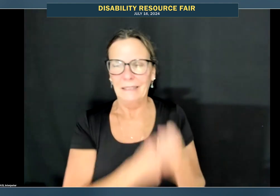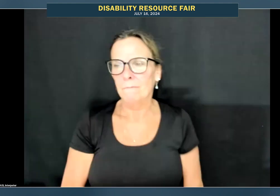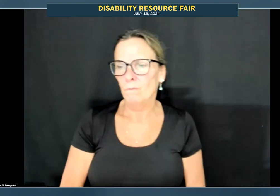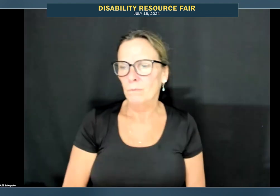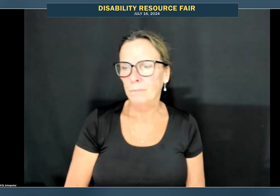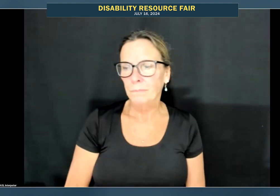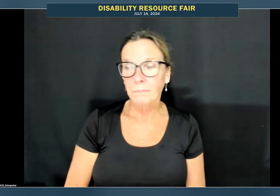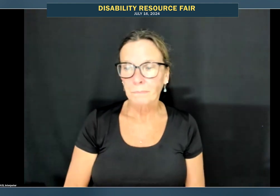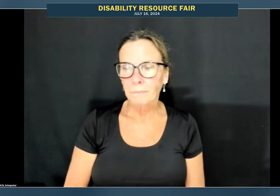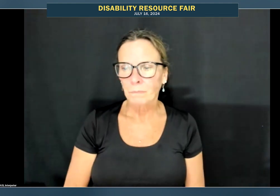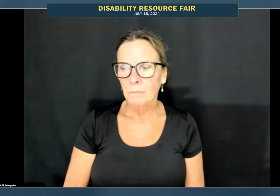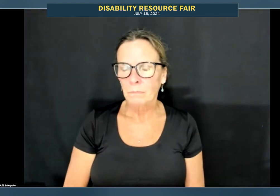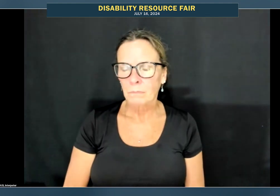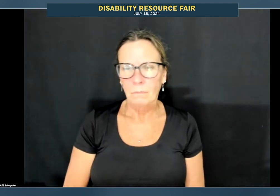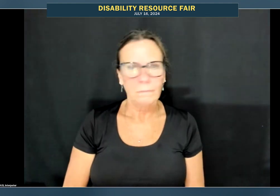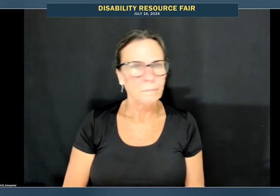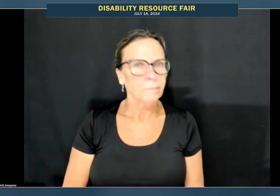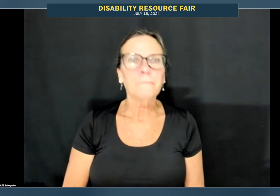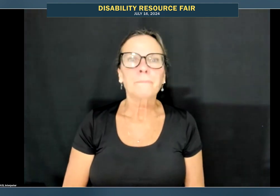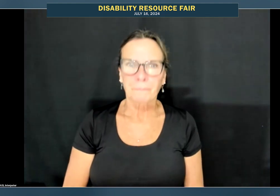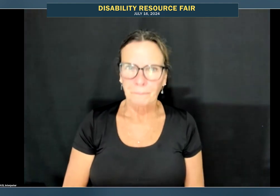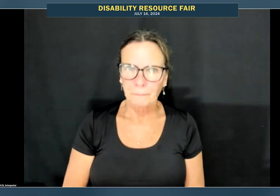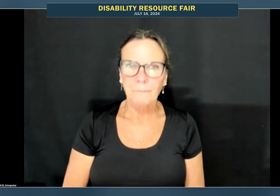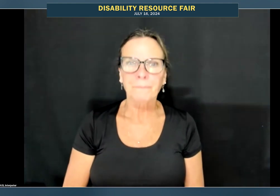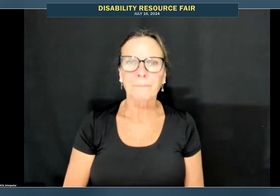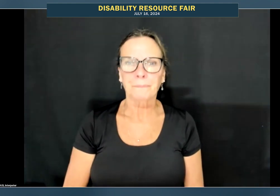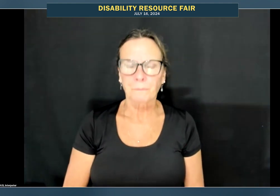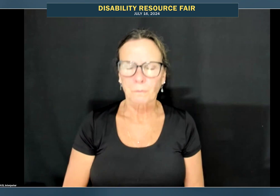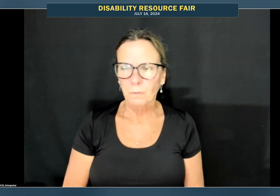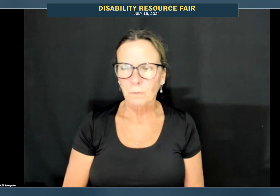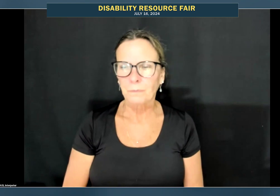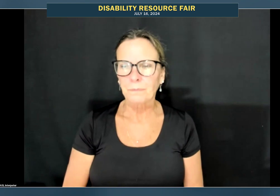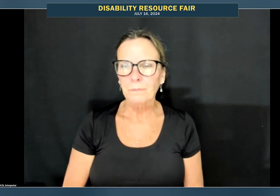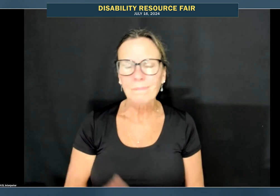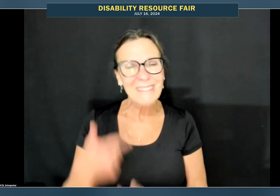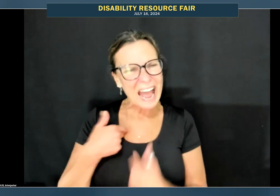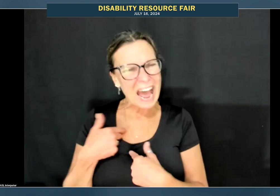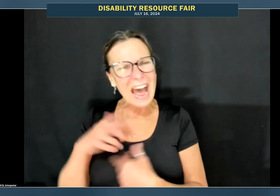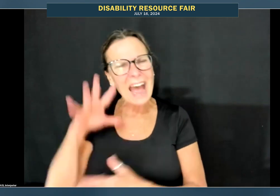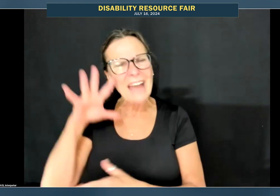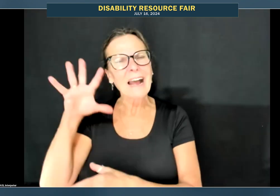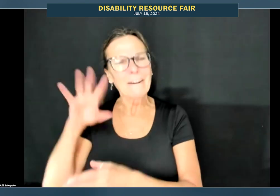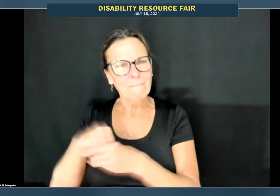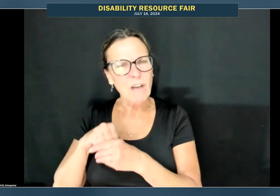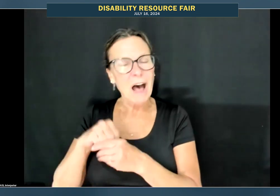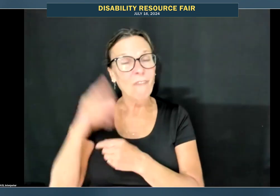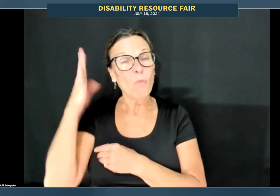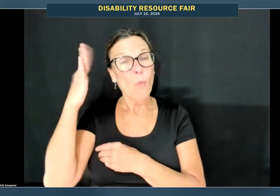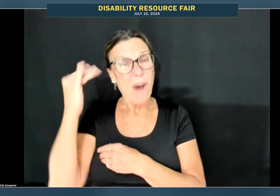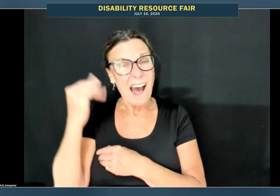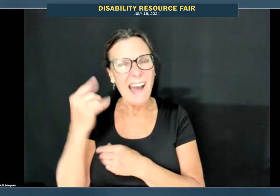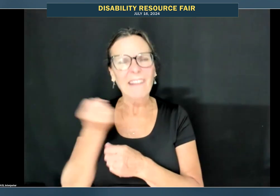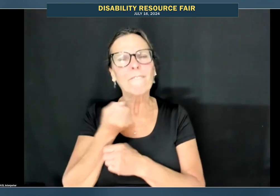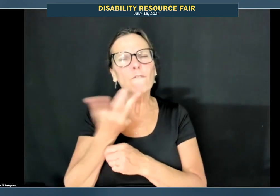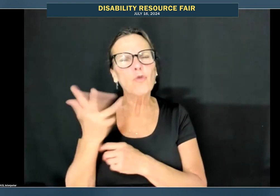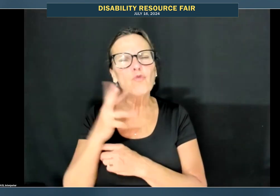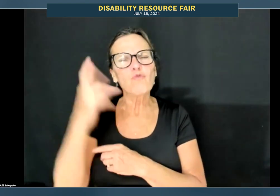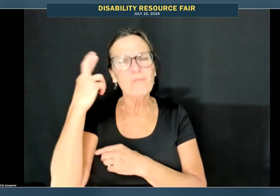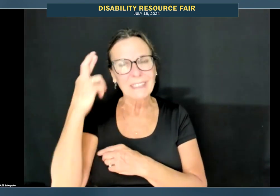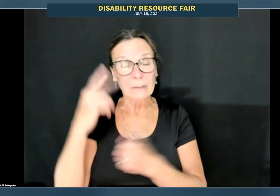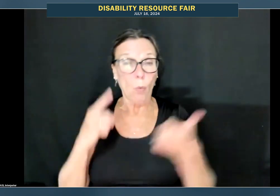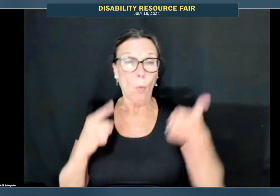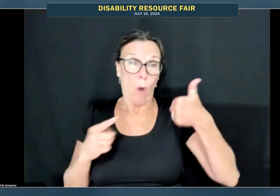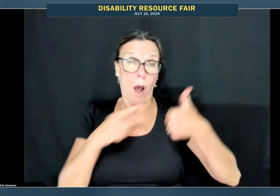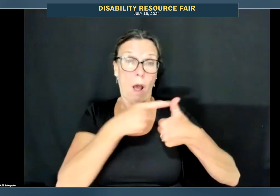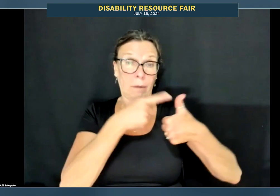I went into it for a few reasons. One, I myself have